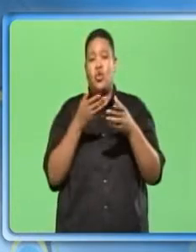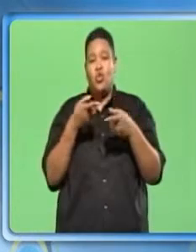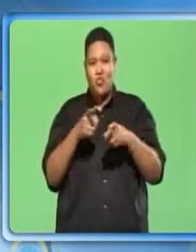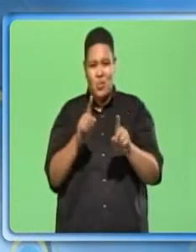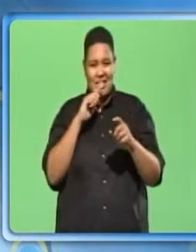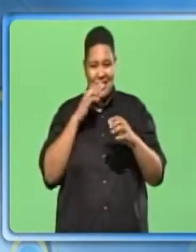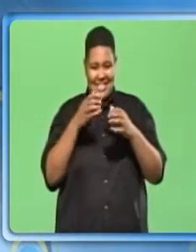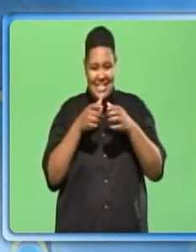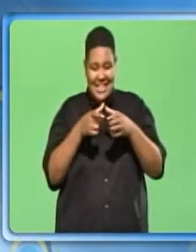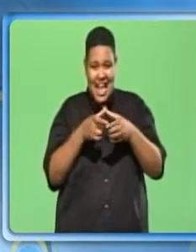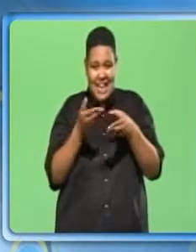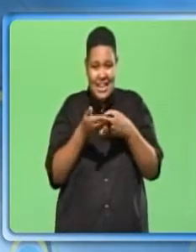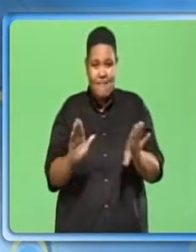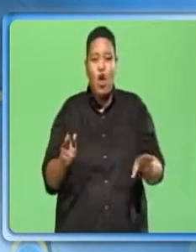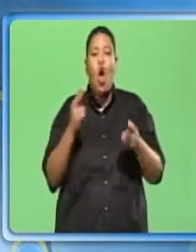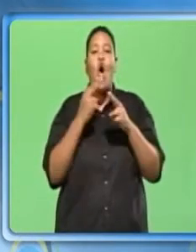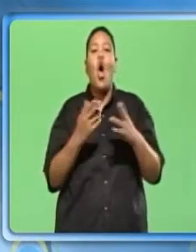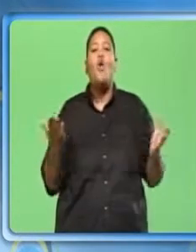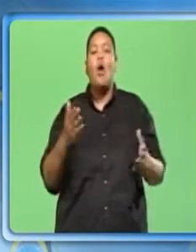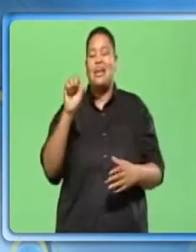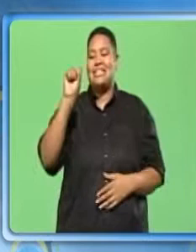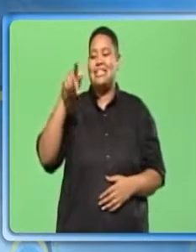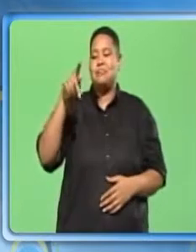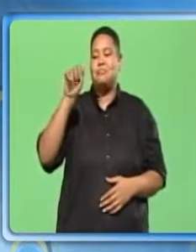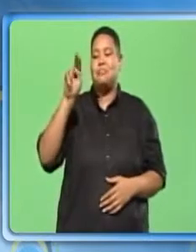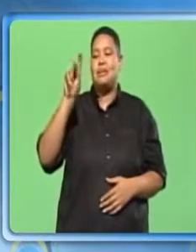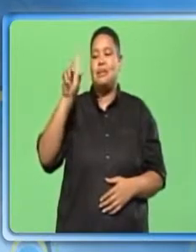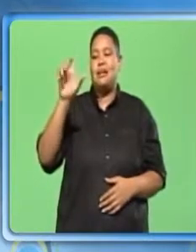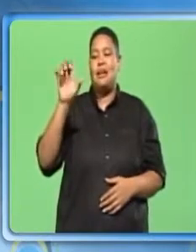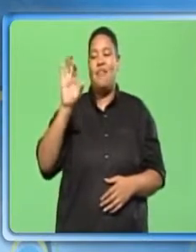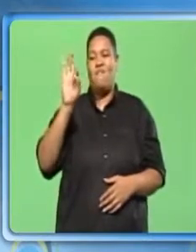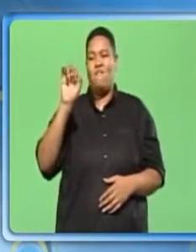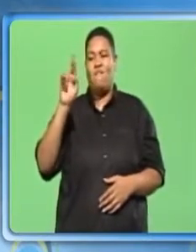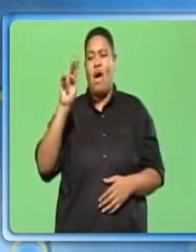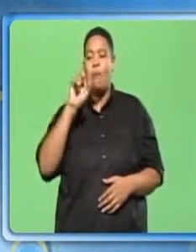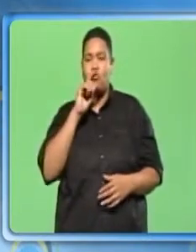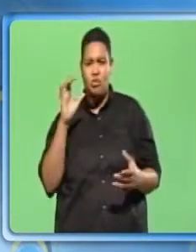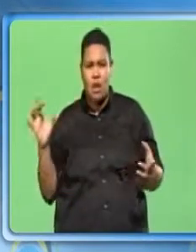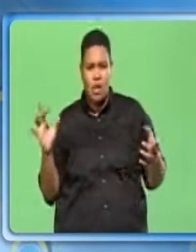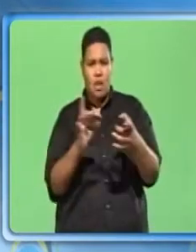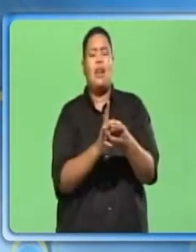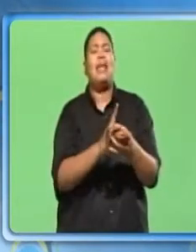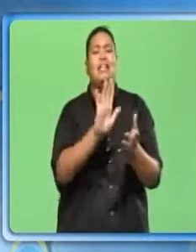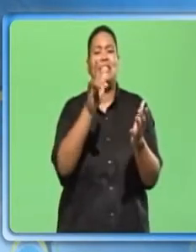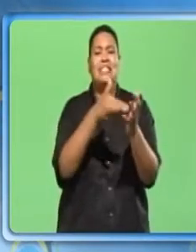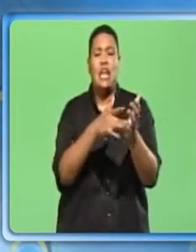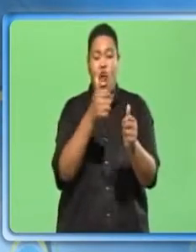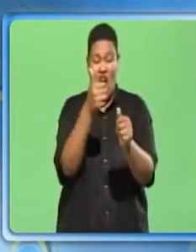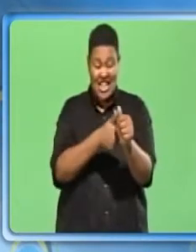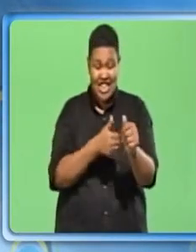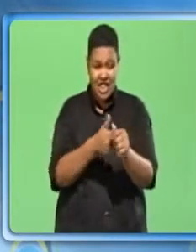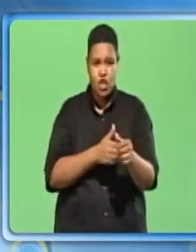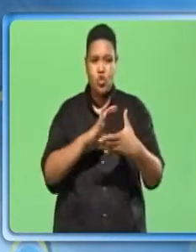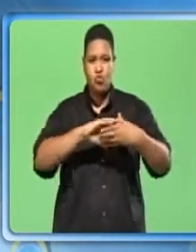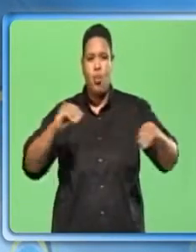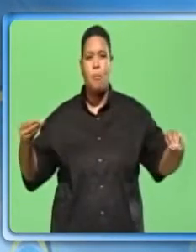fibers called spindle fibers. These fibers attach themselves to the centromere on each